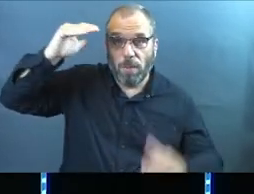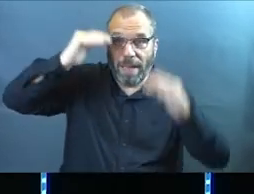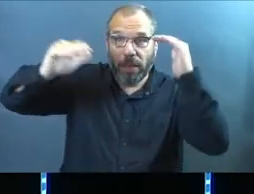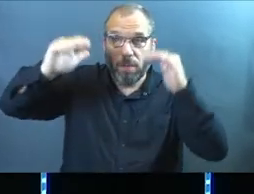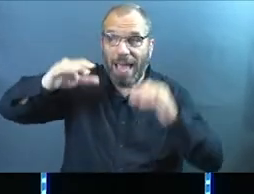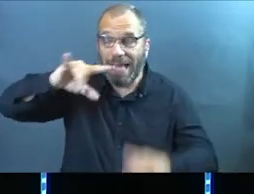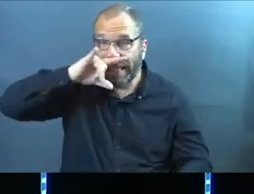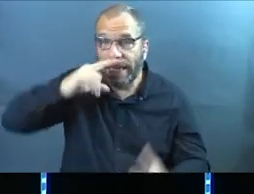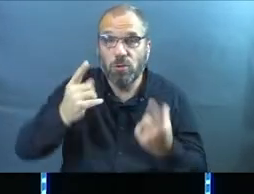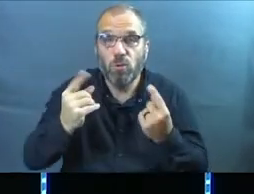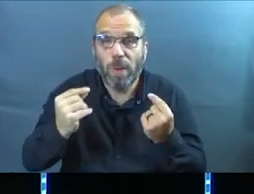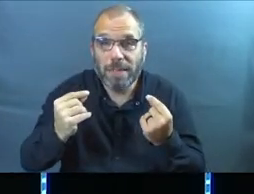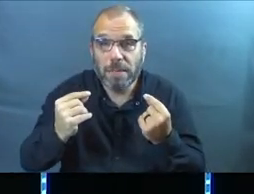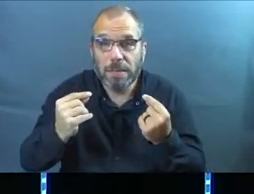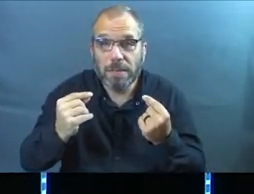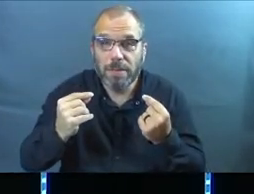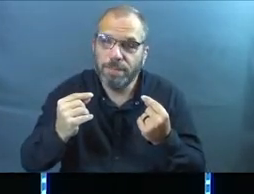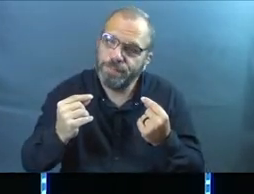inclined to do?